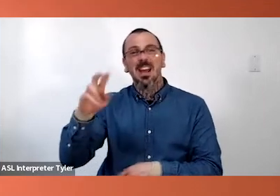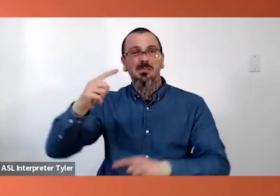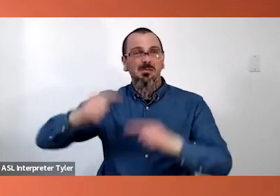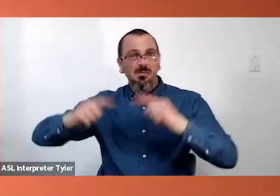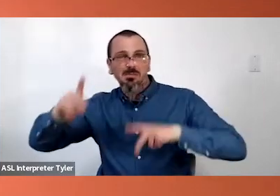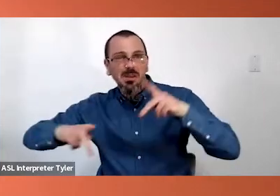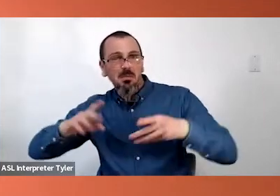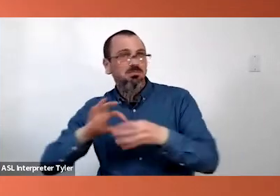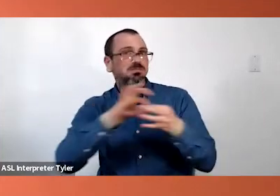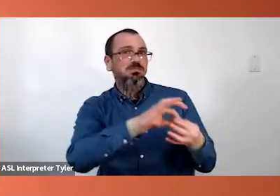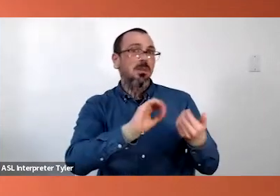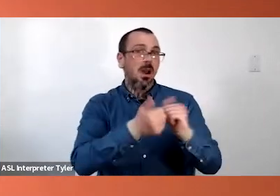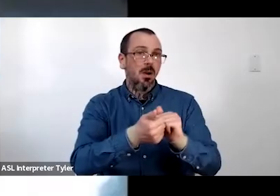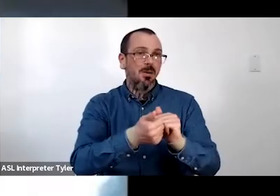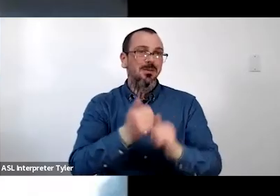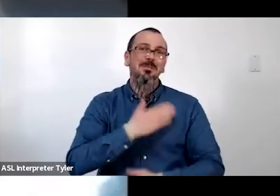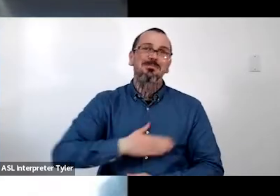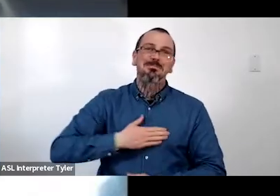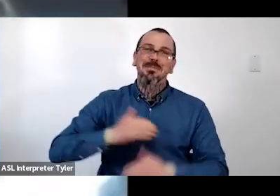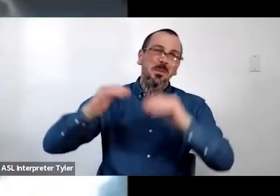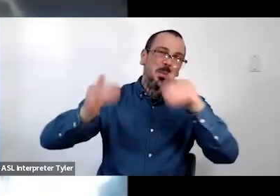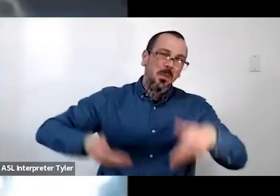welcome Maria Nemes.